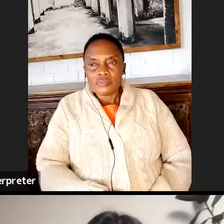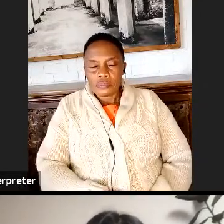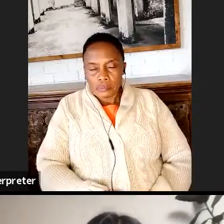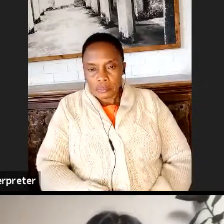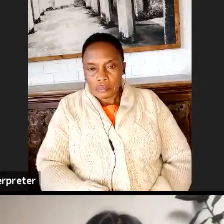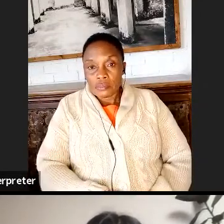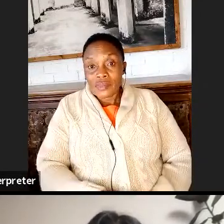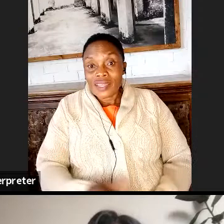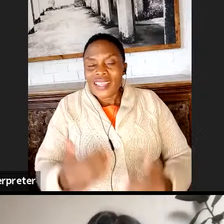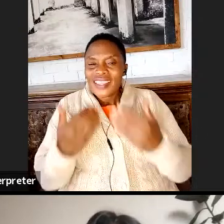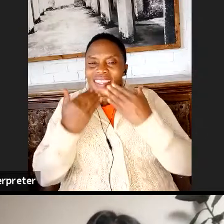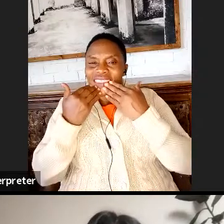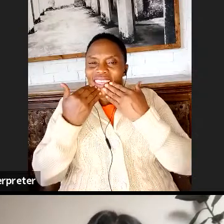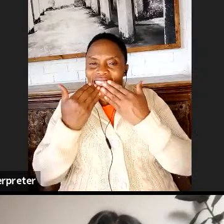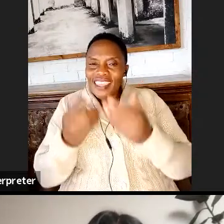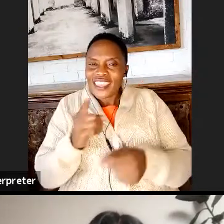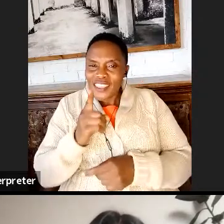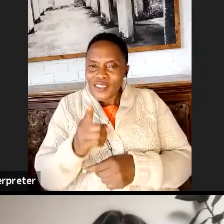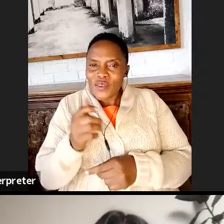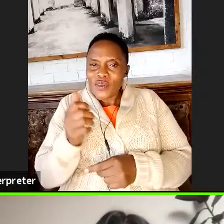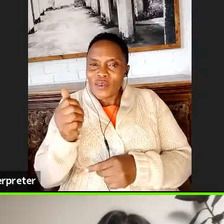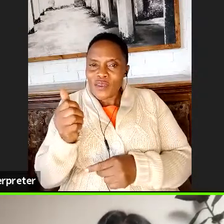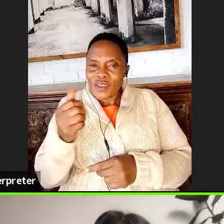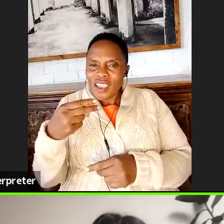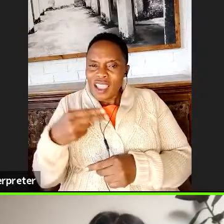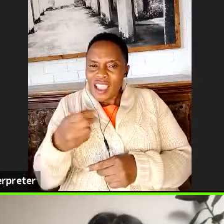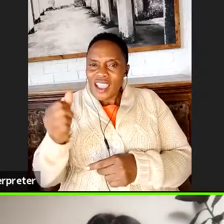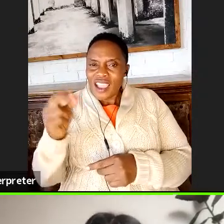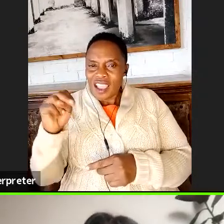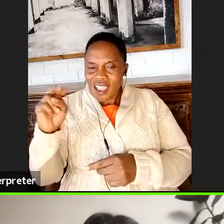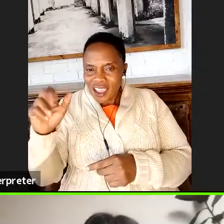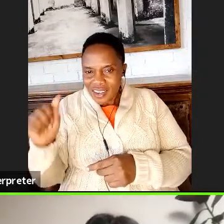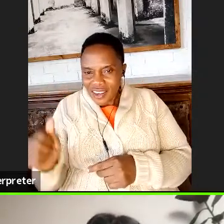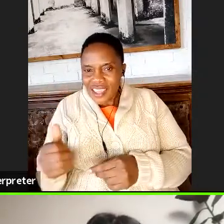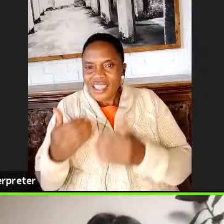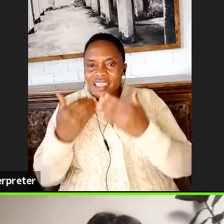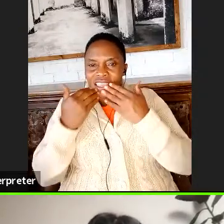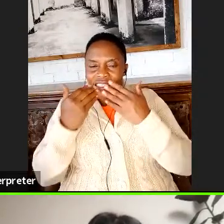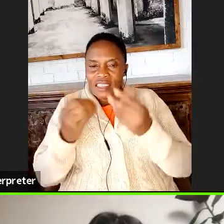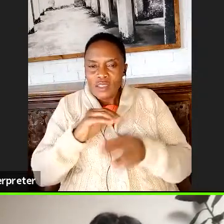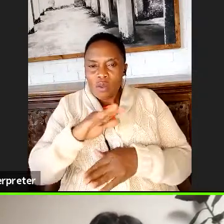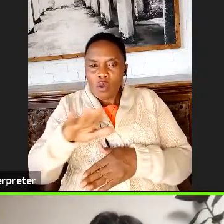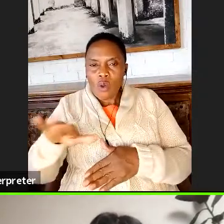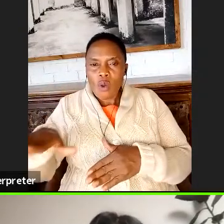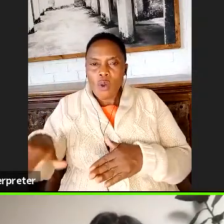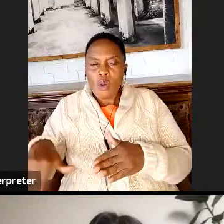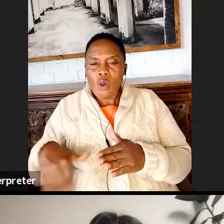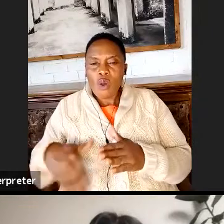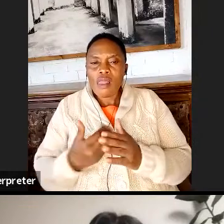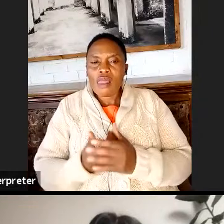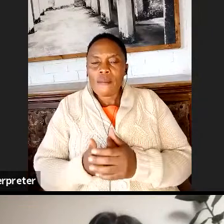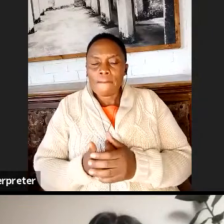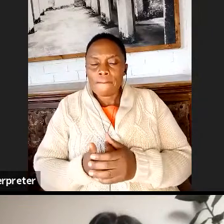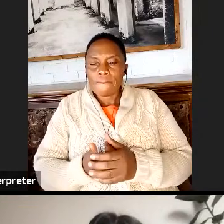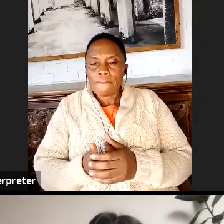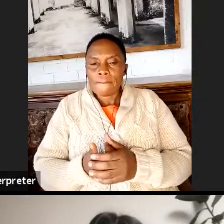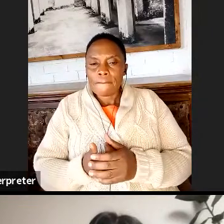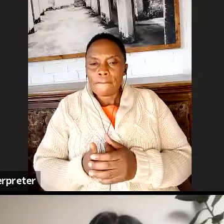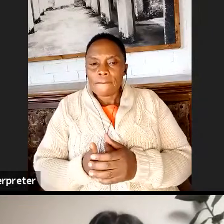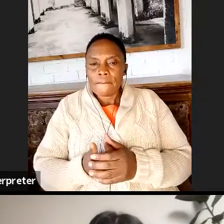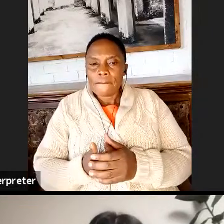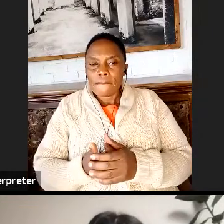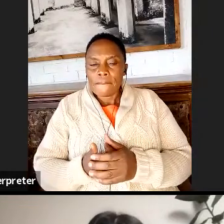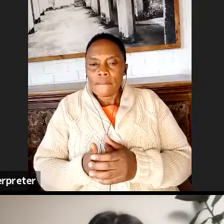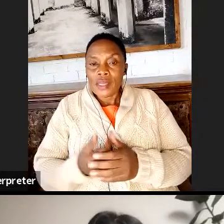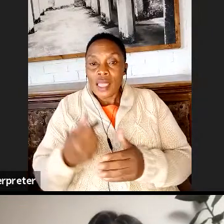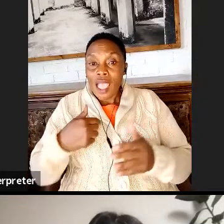Thank you, Hannah, and thank you everyone who has joined us in this room today. I'm